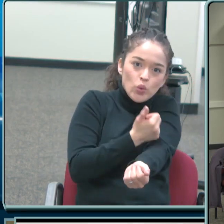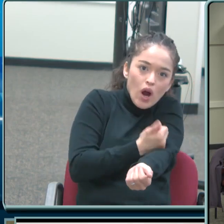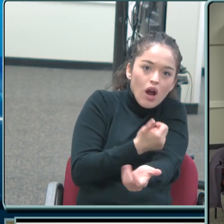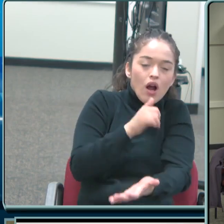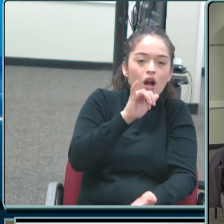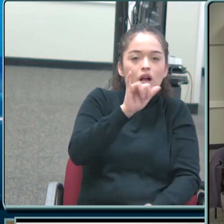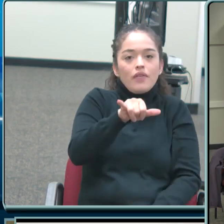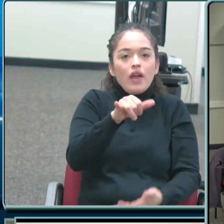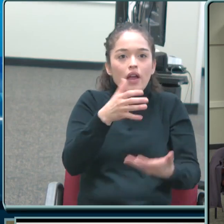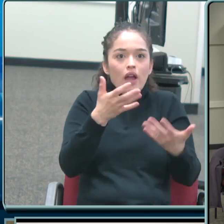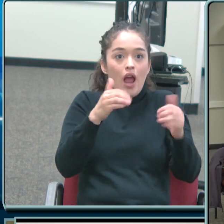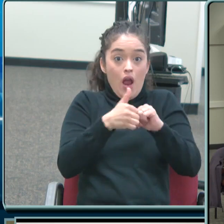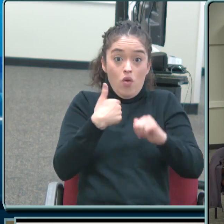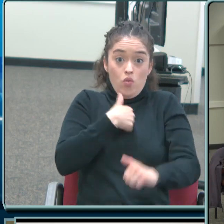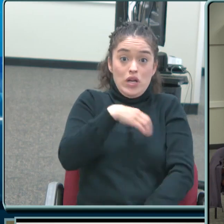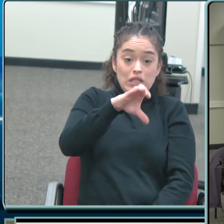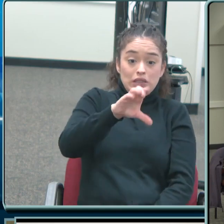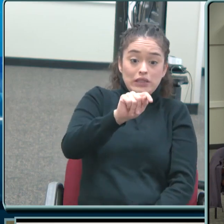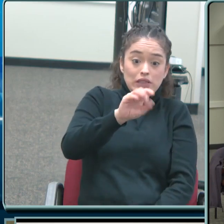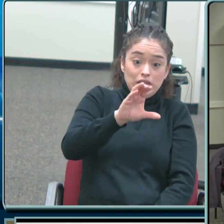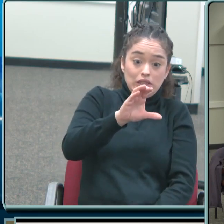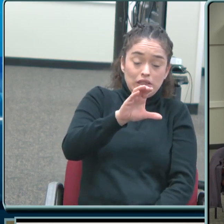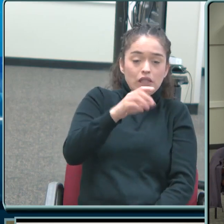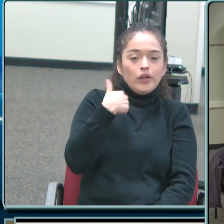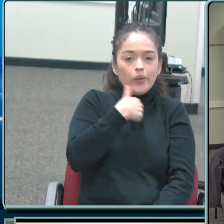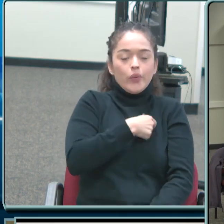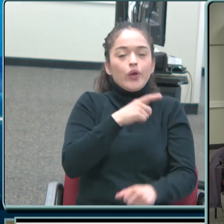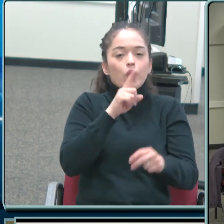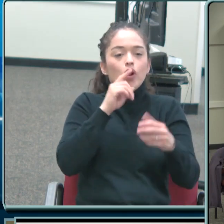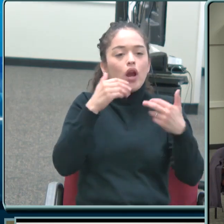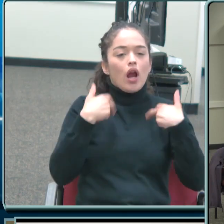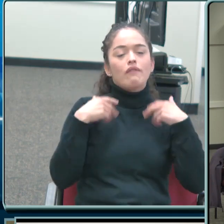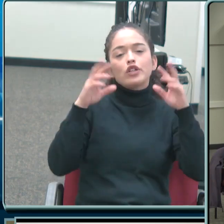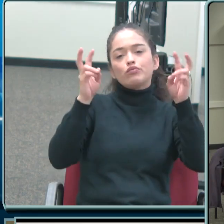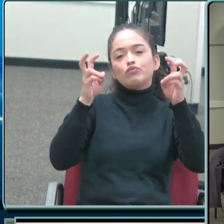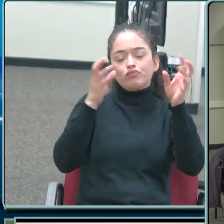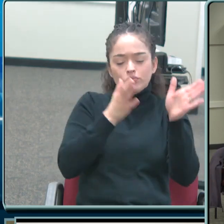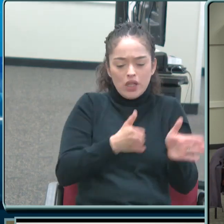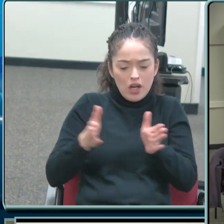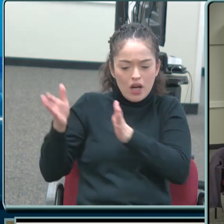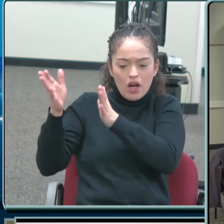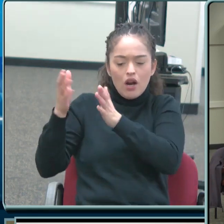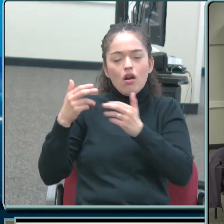kind of addressed through CTC is actually through a strategy that's called